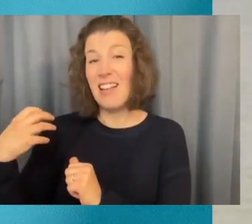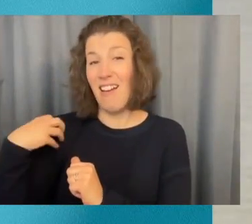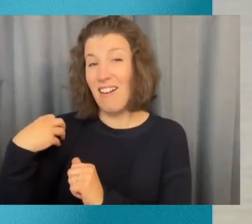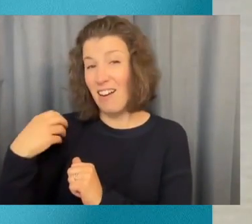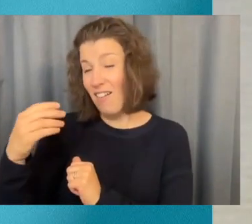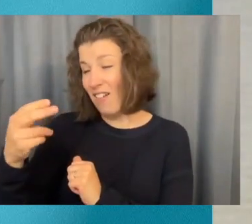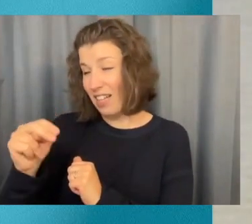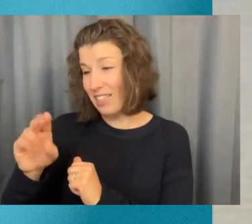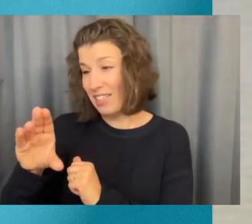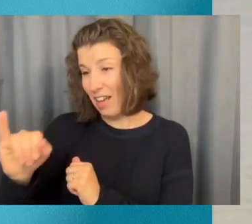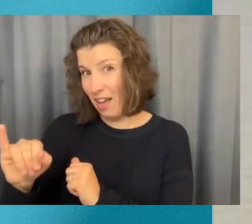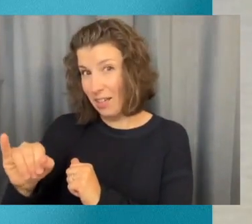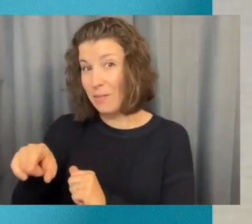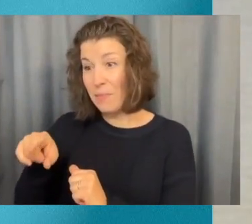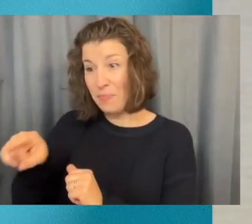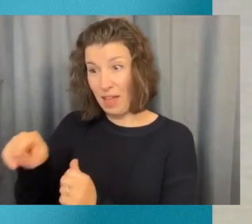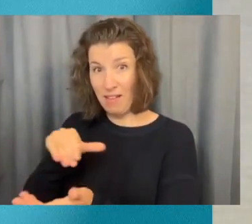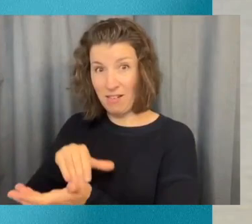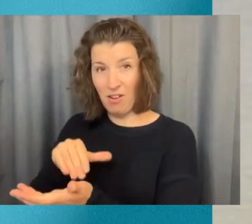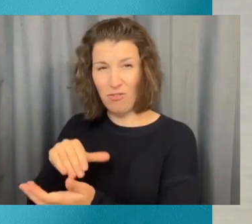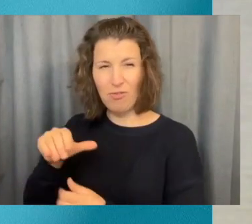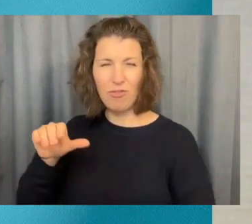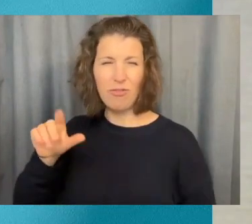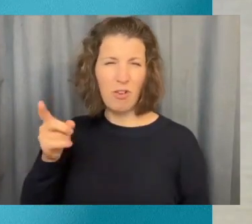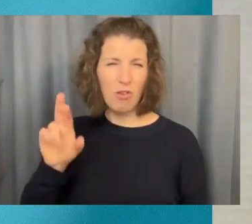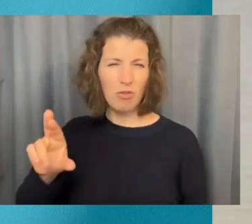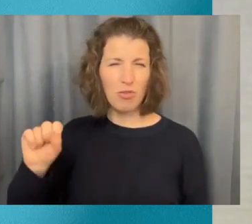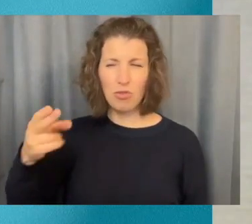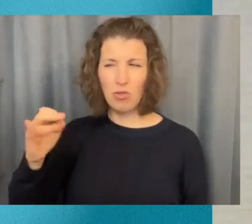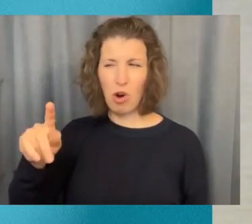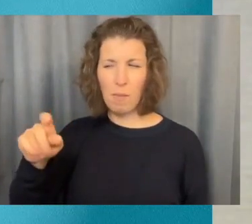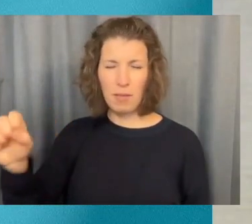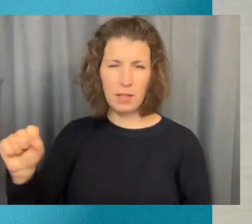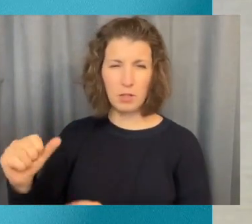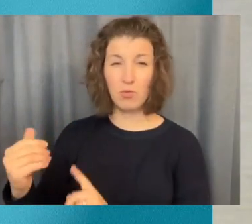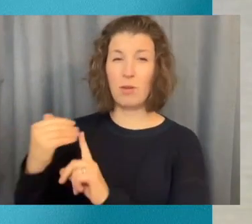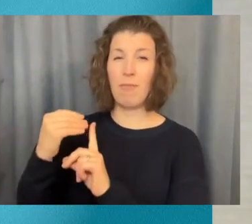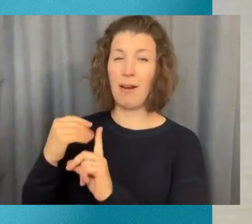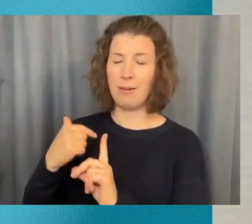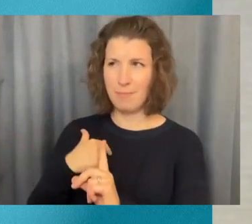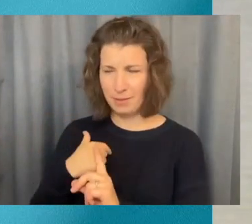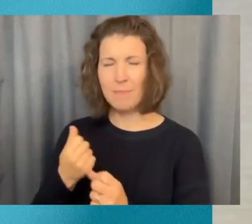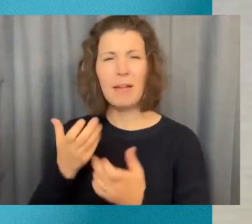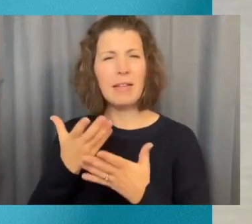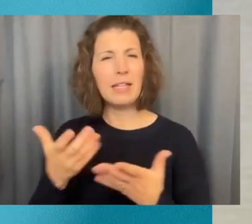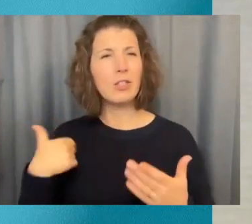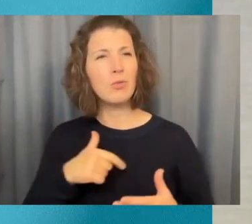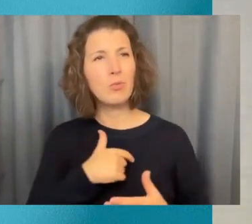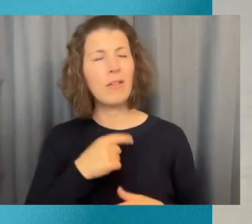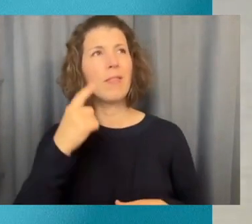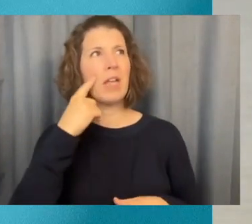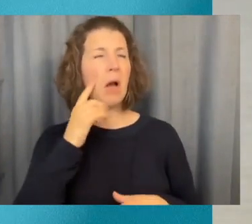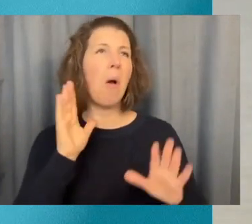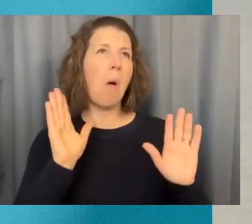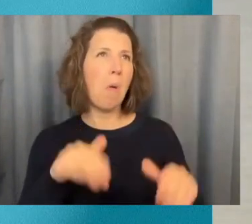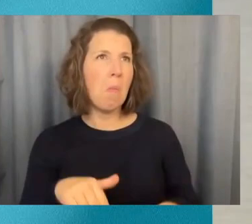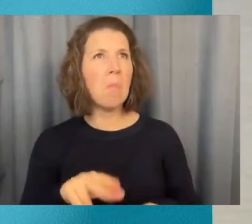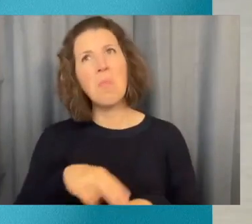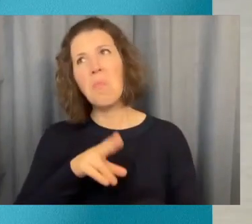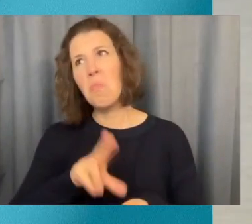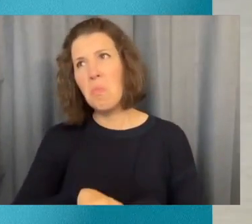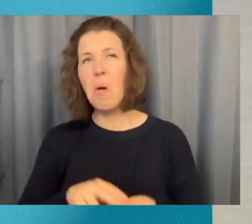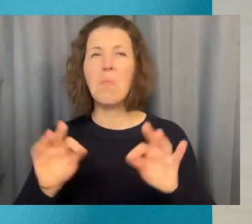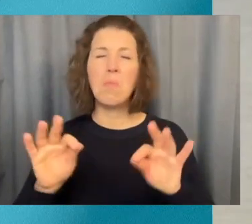Dr. Sharpless reminded me that there are many things that we take for granted, but we take for granted.